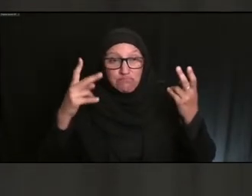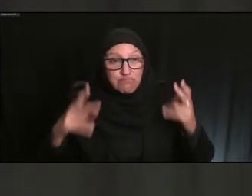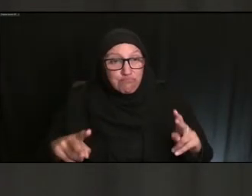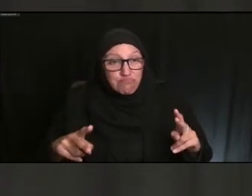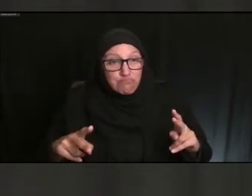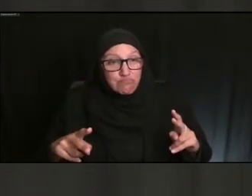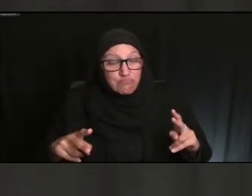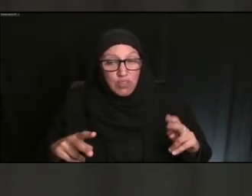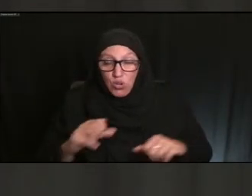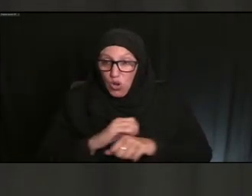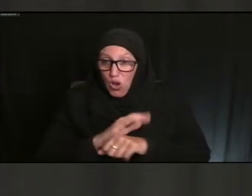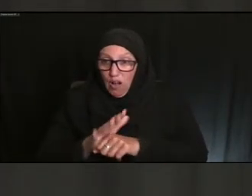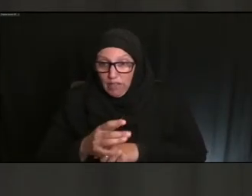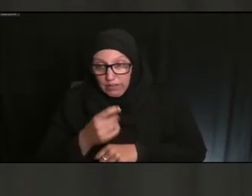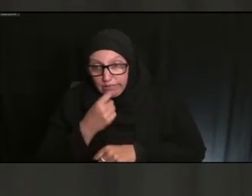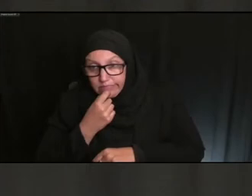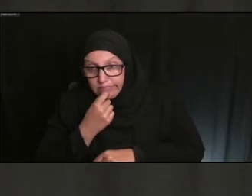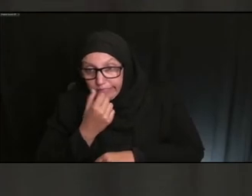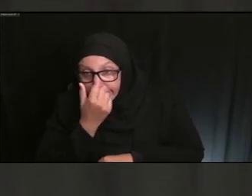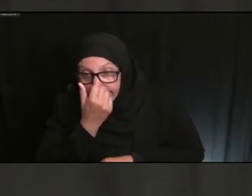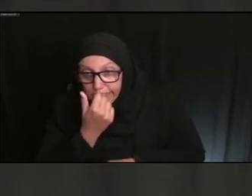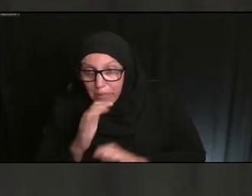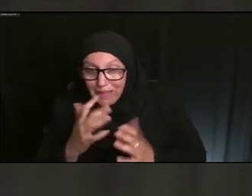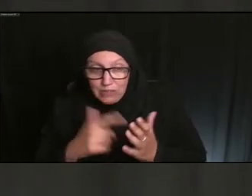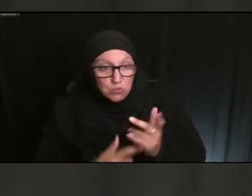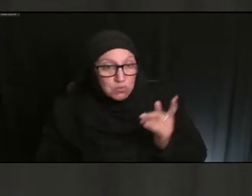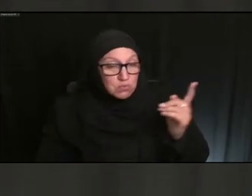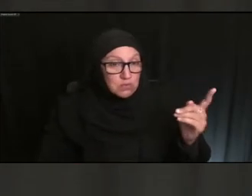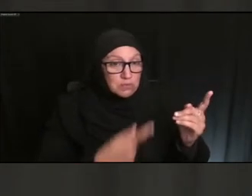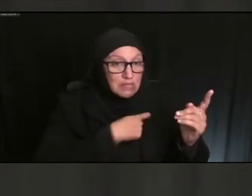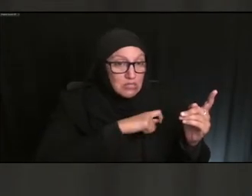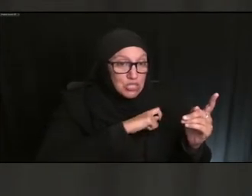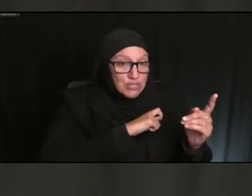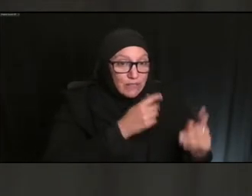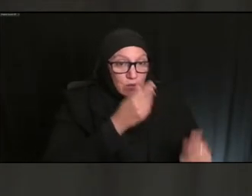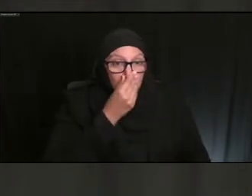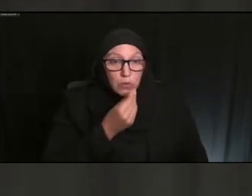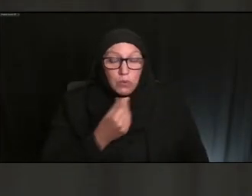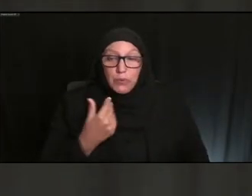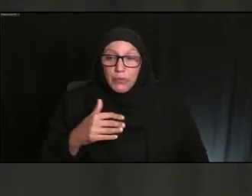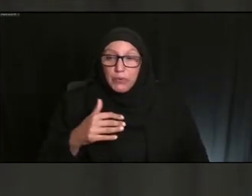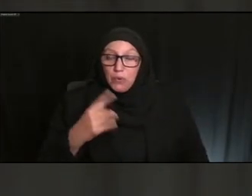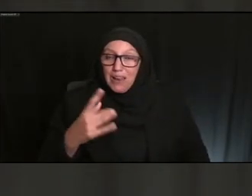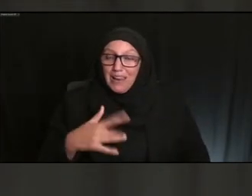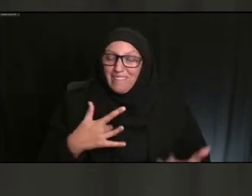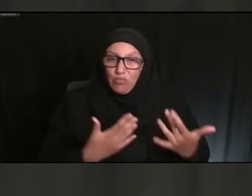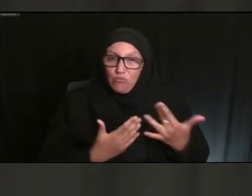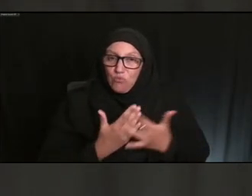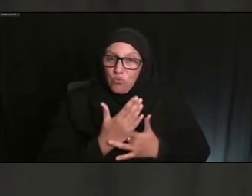one. Those that lived during the Great Depression, those that lived during World War Two,